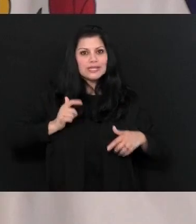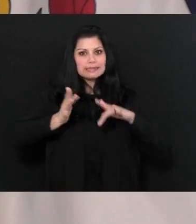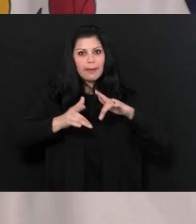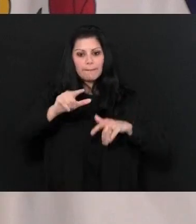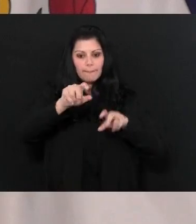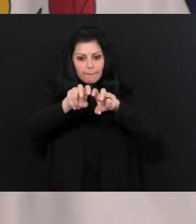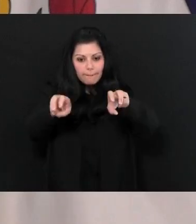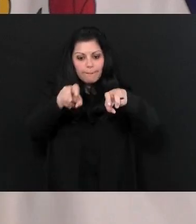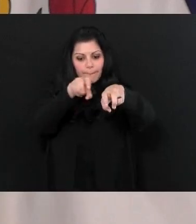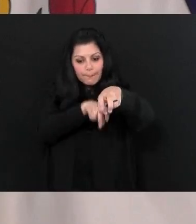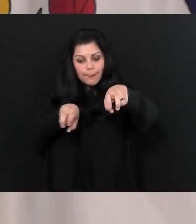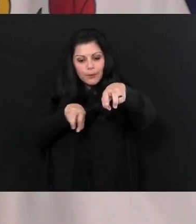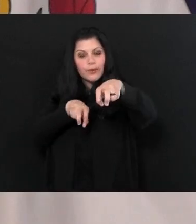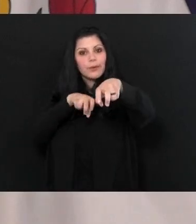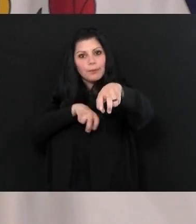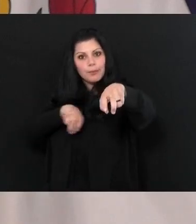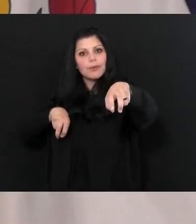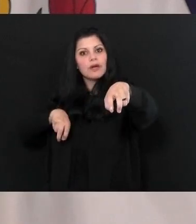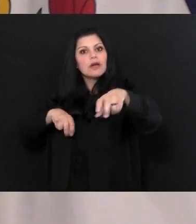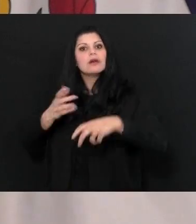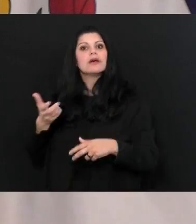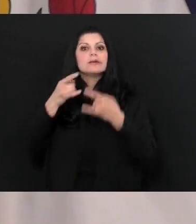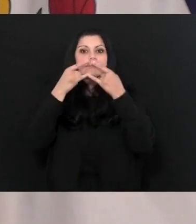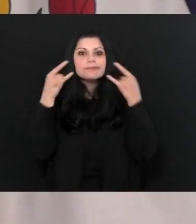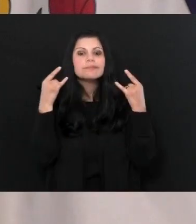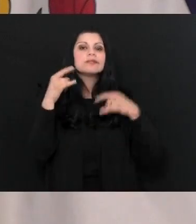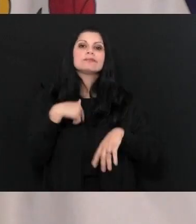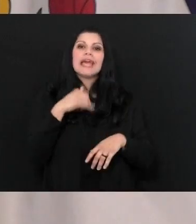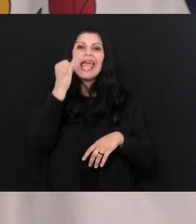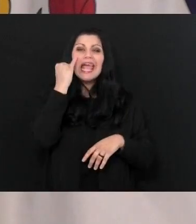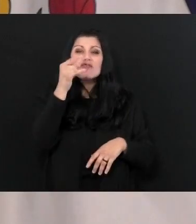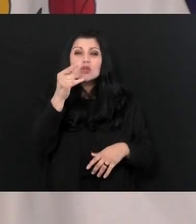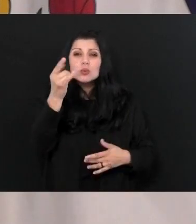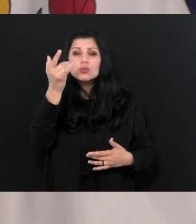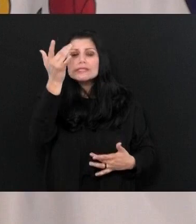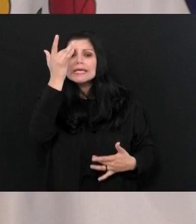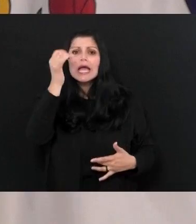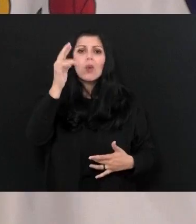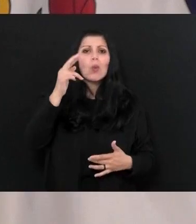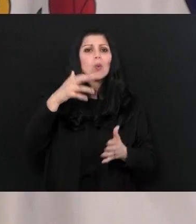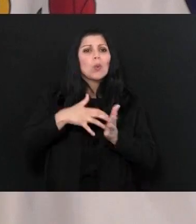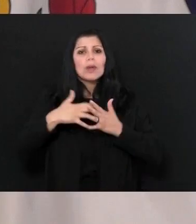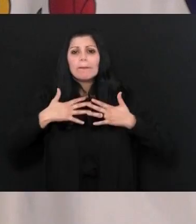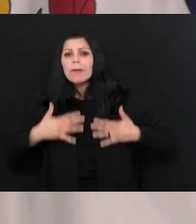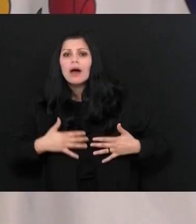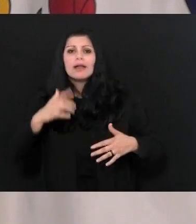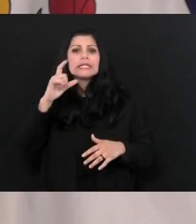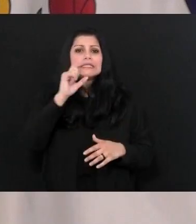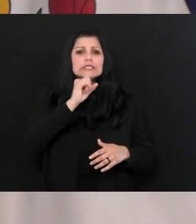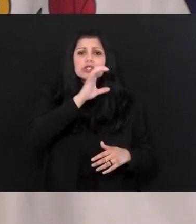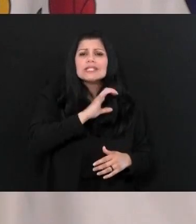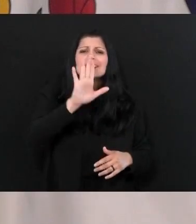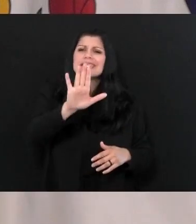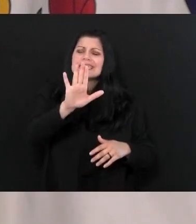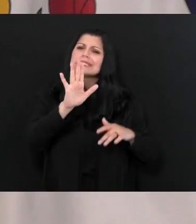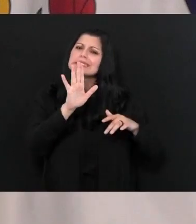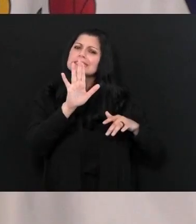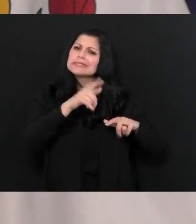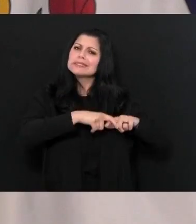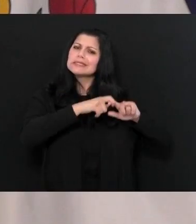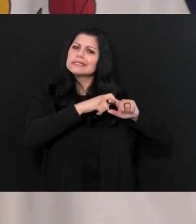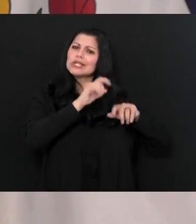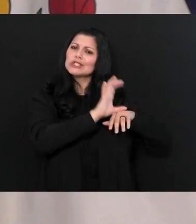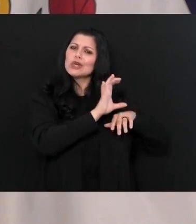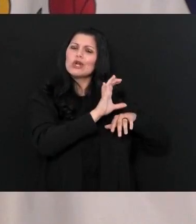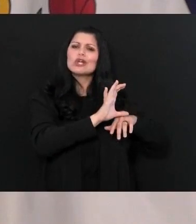and everything, maybe it would be a good idea to skip church for a few weeks. Watch online. You know, absolutely, there's so